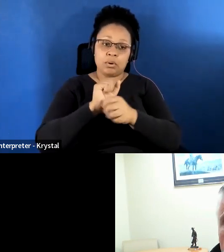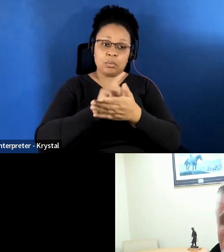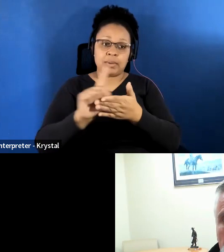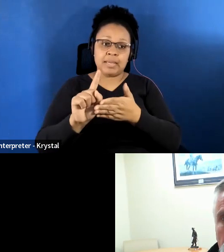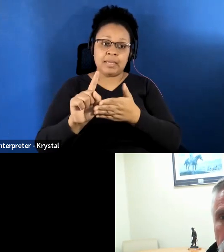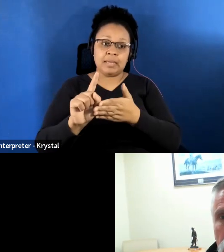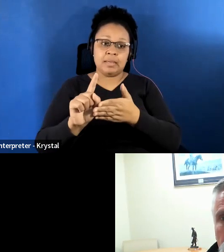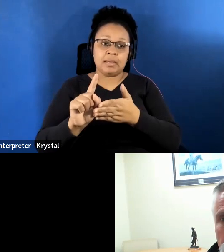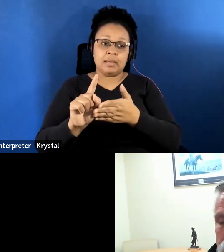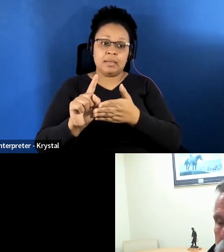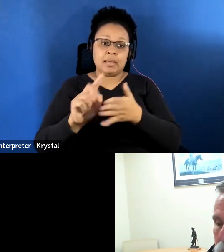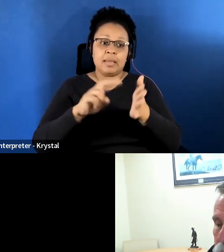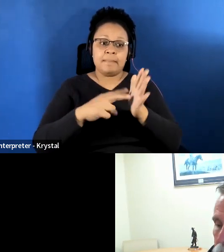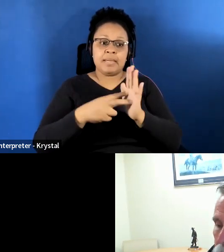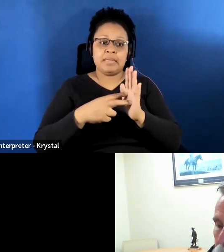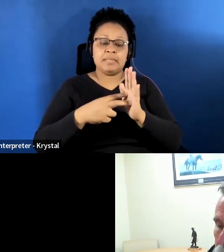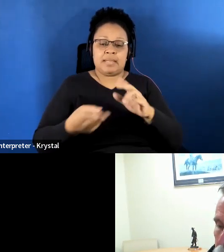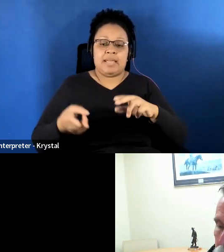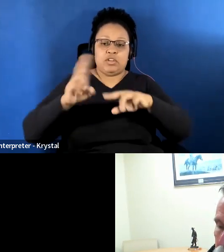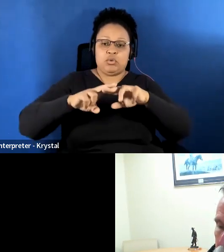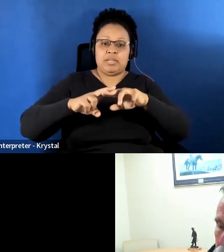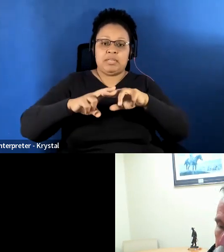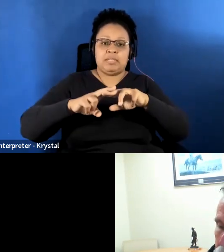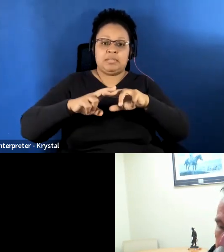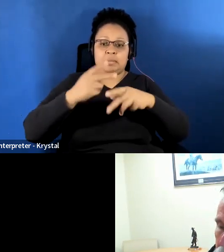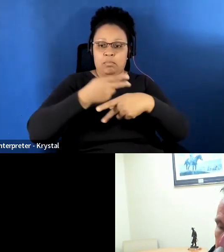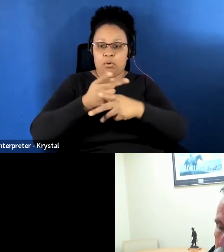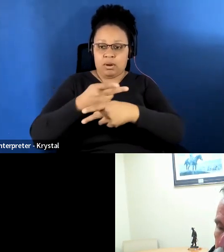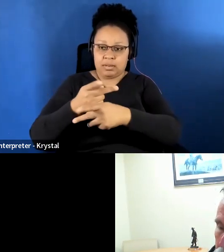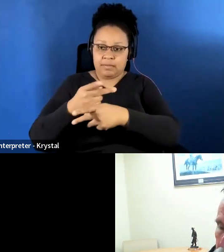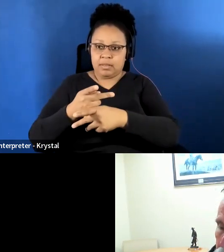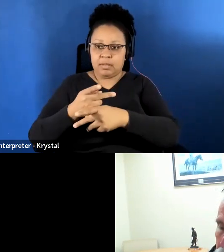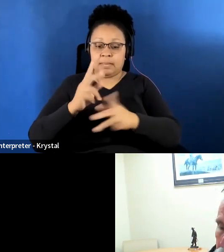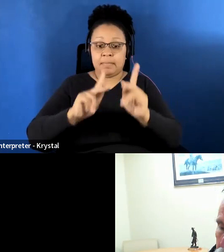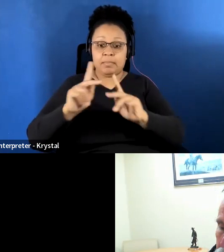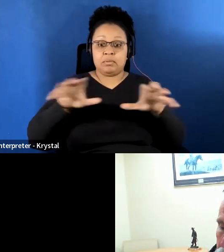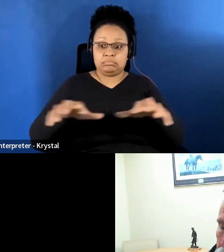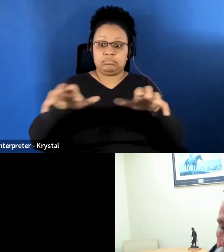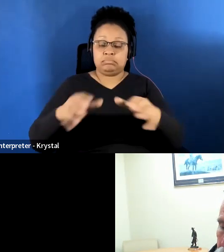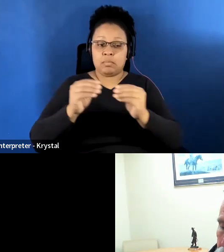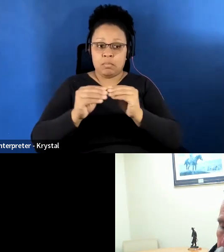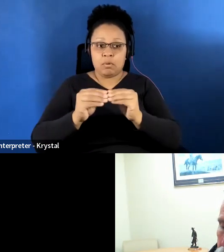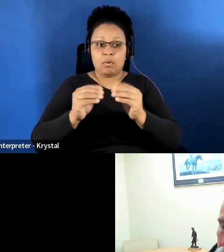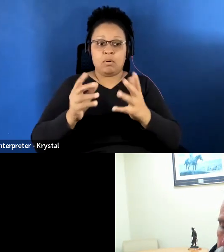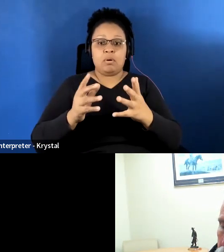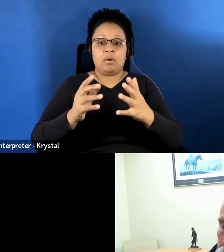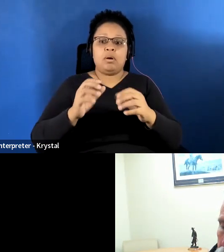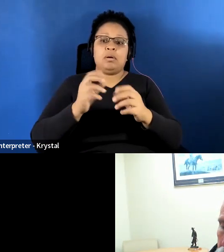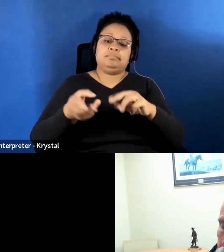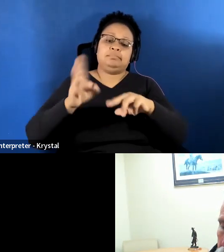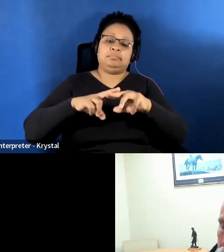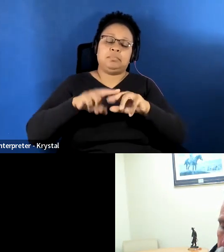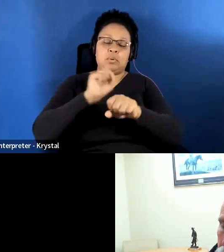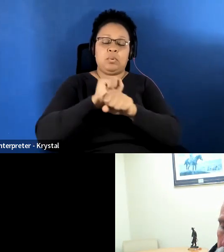actually resulted in increased productivity. It increased work-life balance